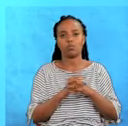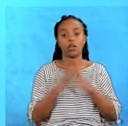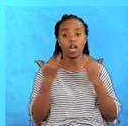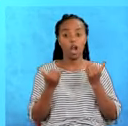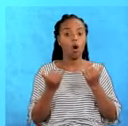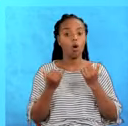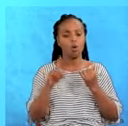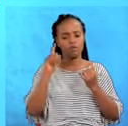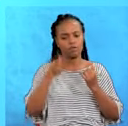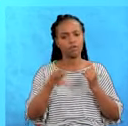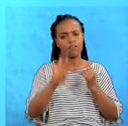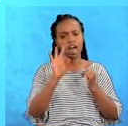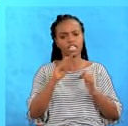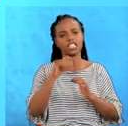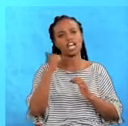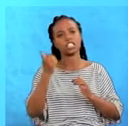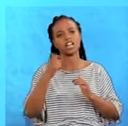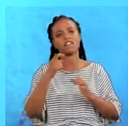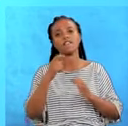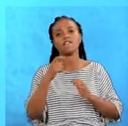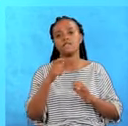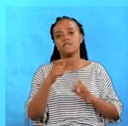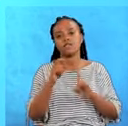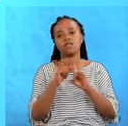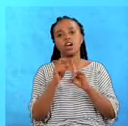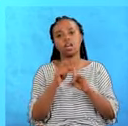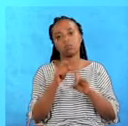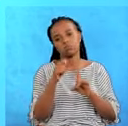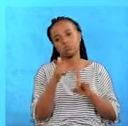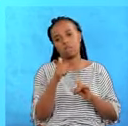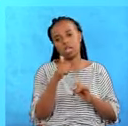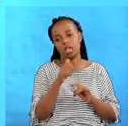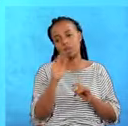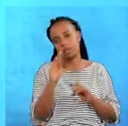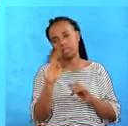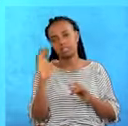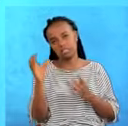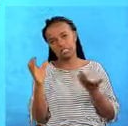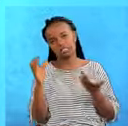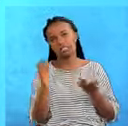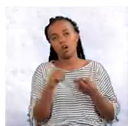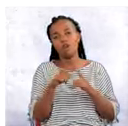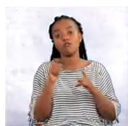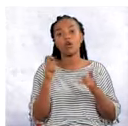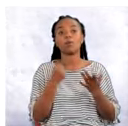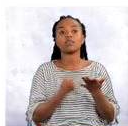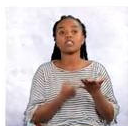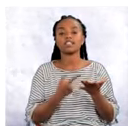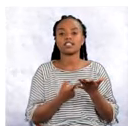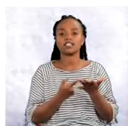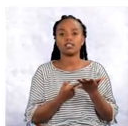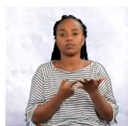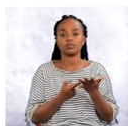Now we need to find the other variables, A, B, maybe C. From this,